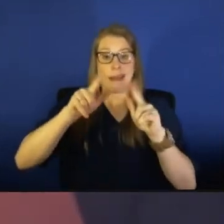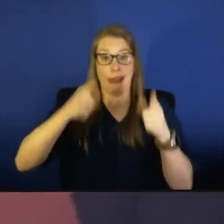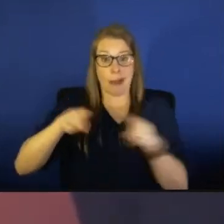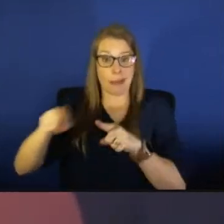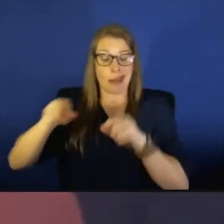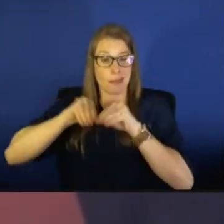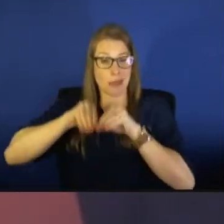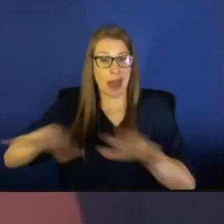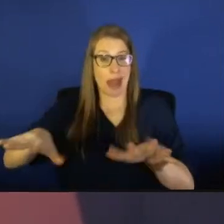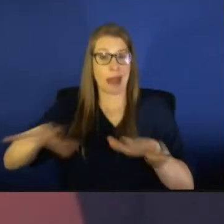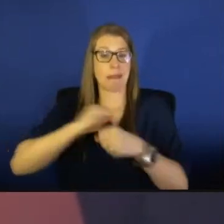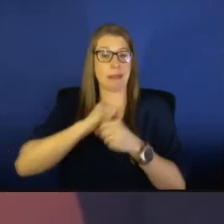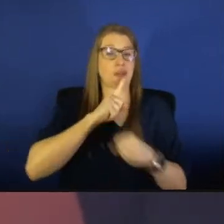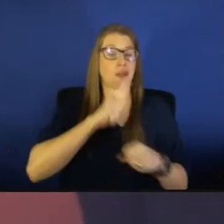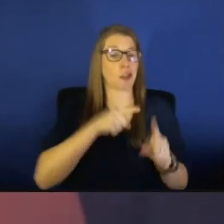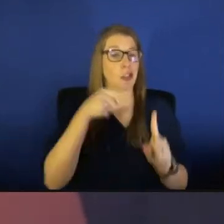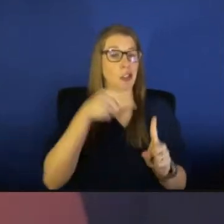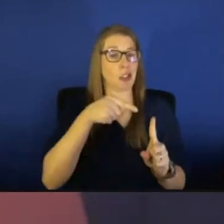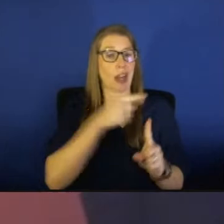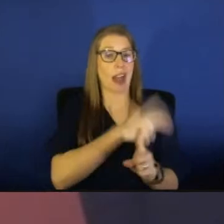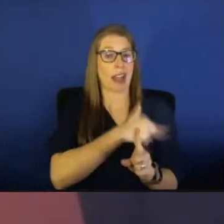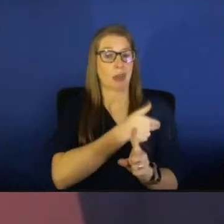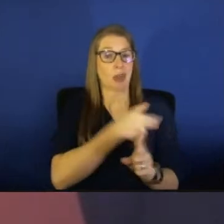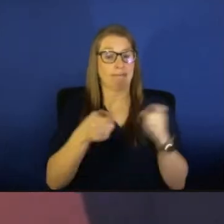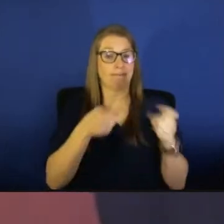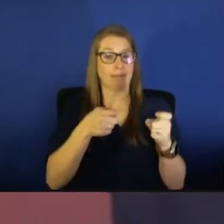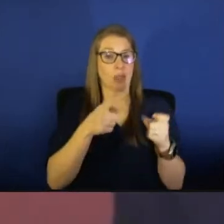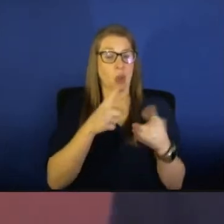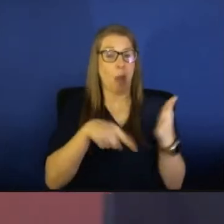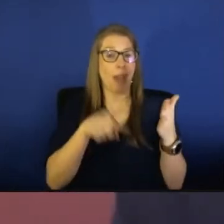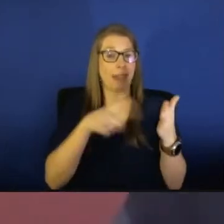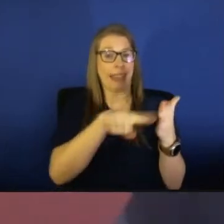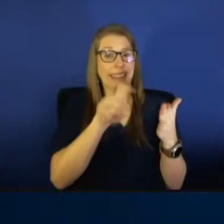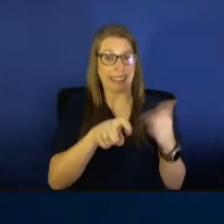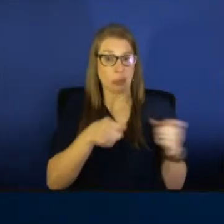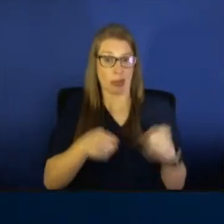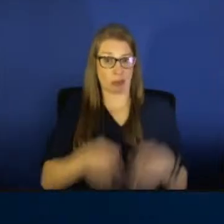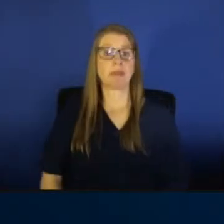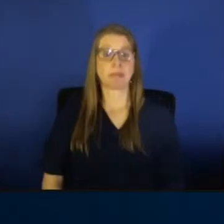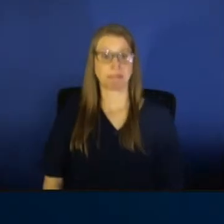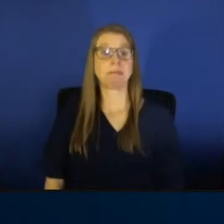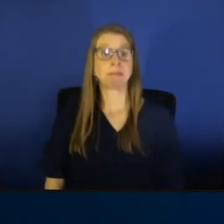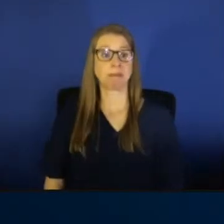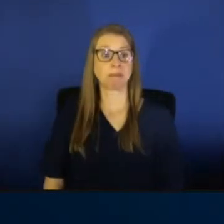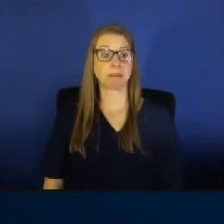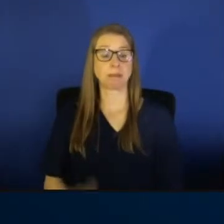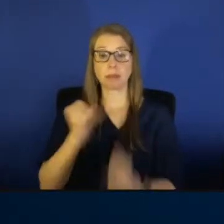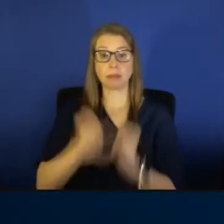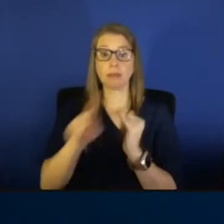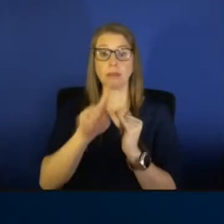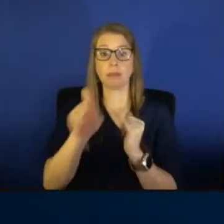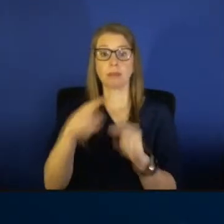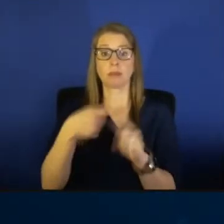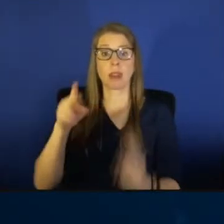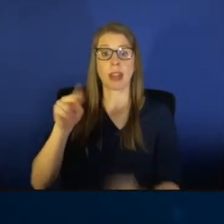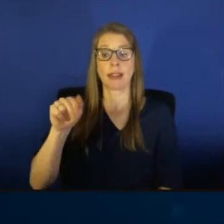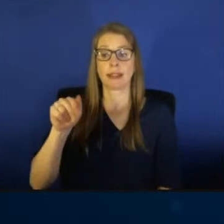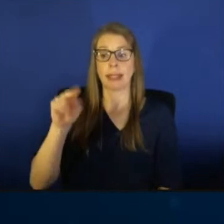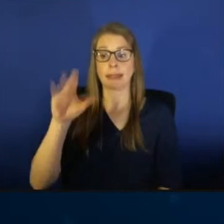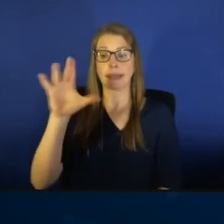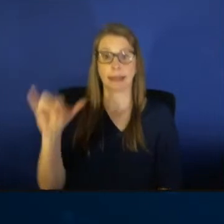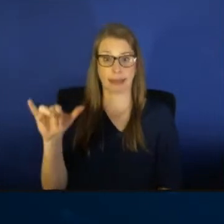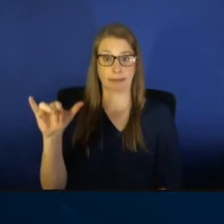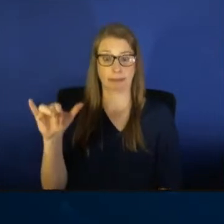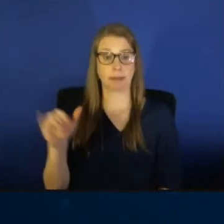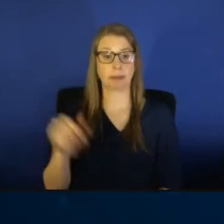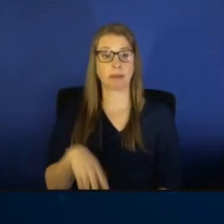sure our hospitals can handle what they need to handle. Last question is from Nancy, and Dr. Randall,